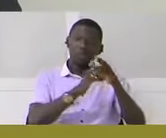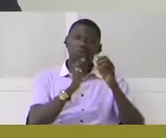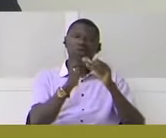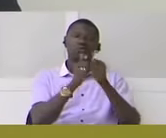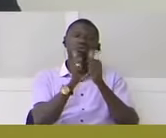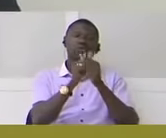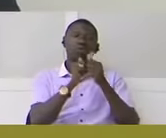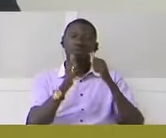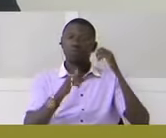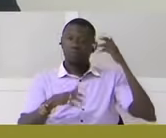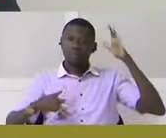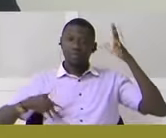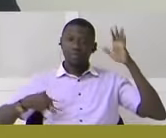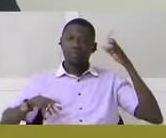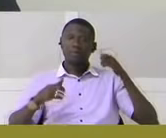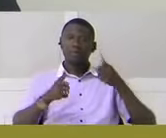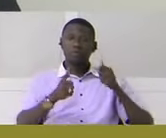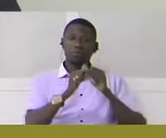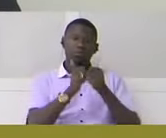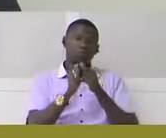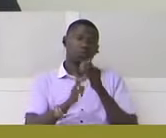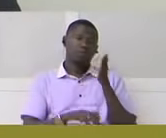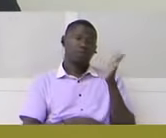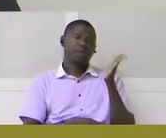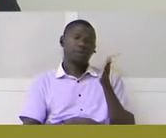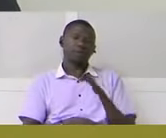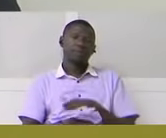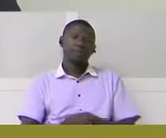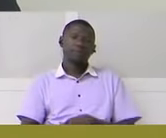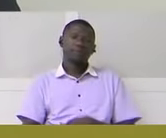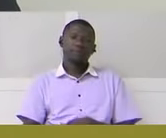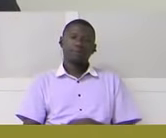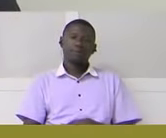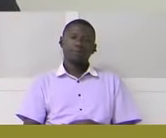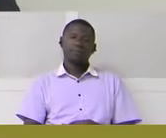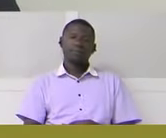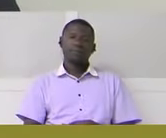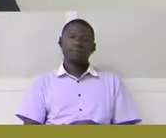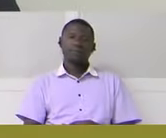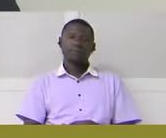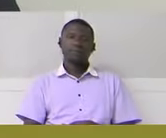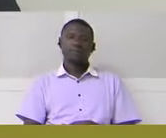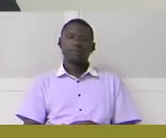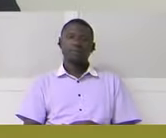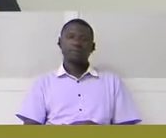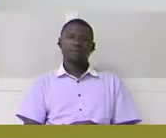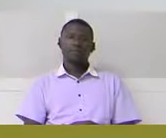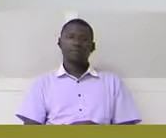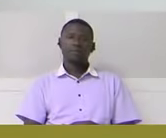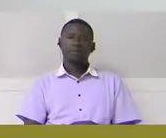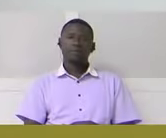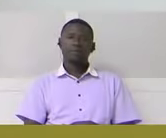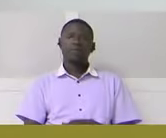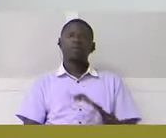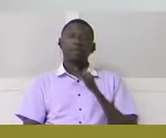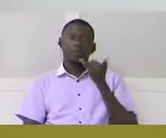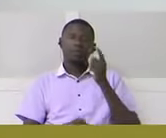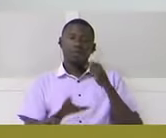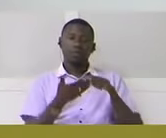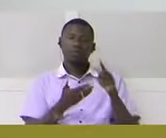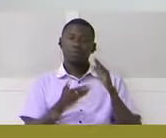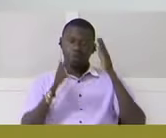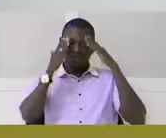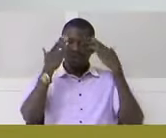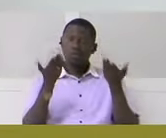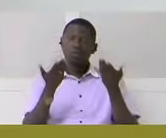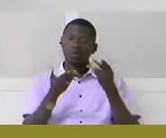moto nyi ay silo bula kata hanfo kadum murta sulala bit kokono that's correct but I don't know whether he